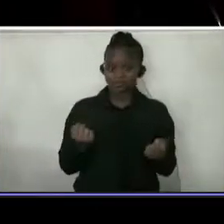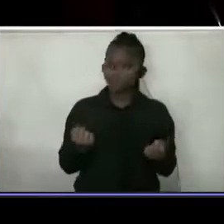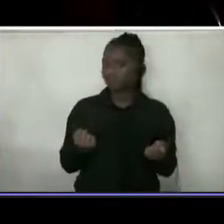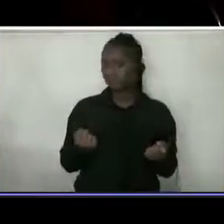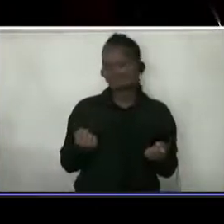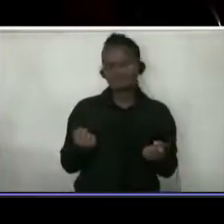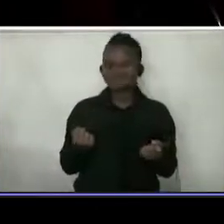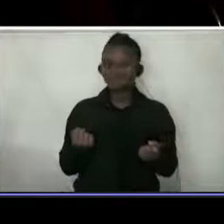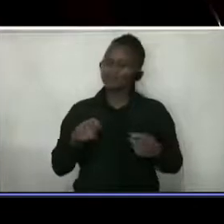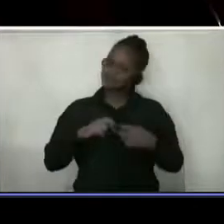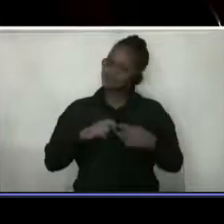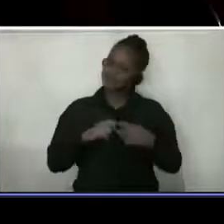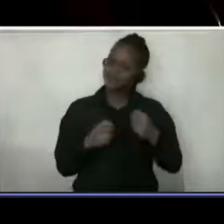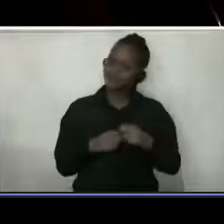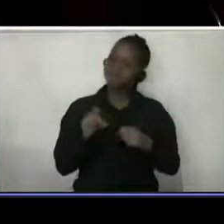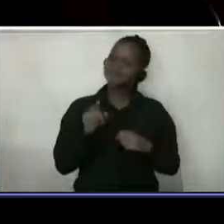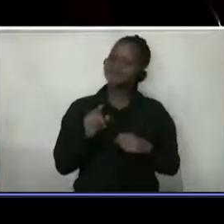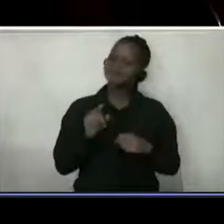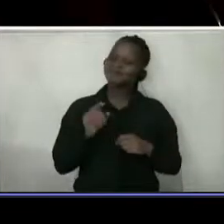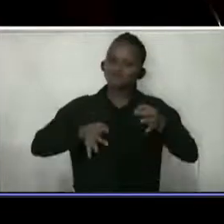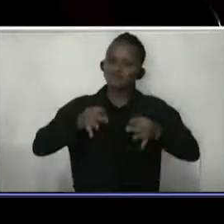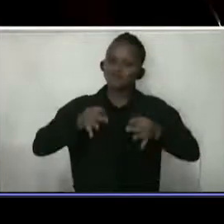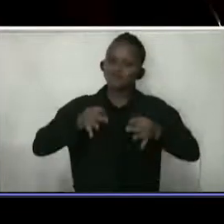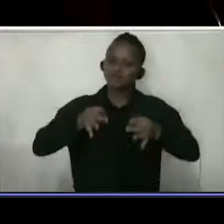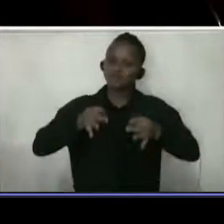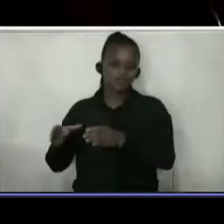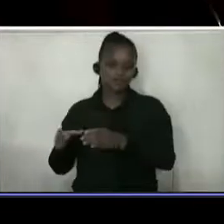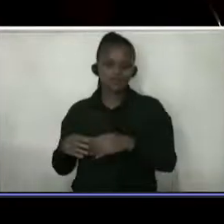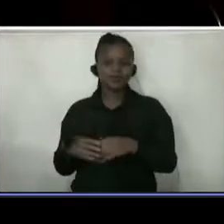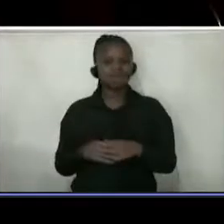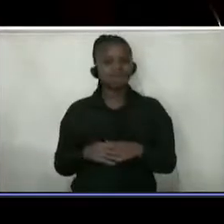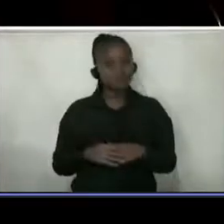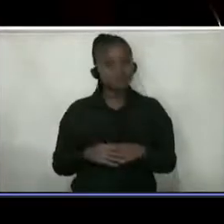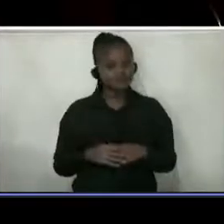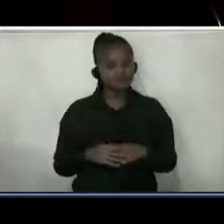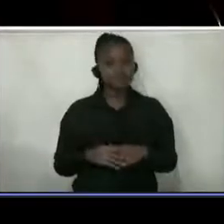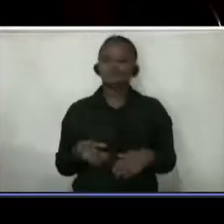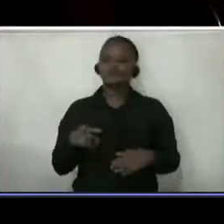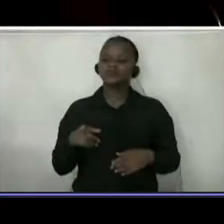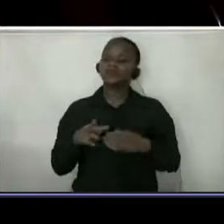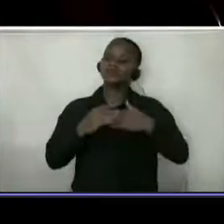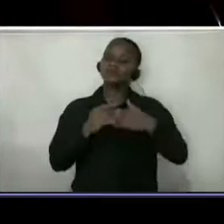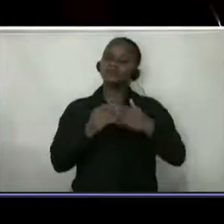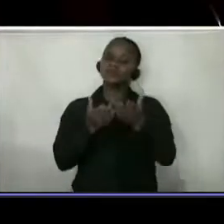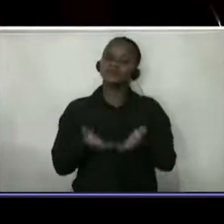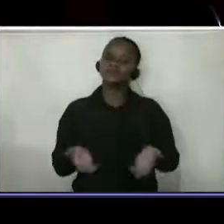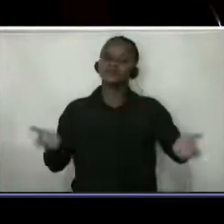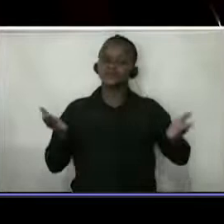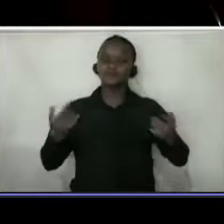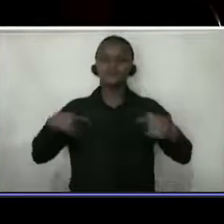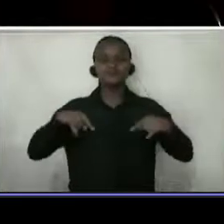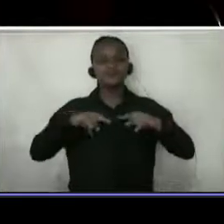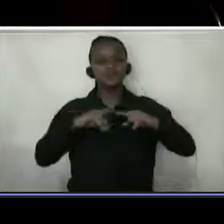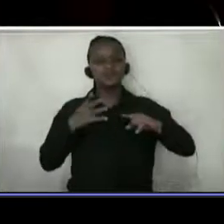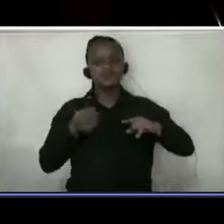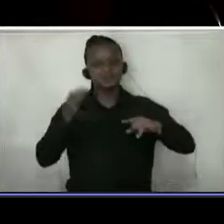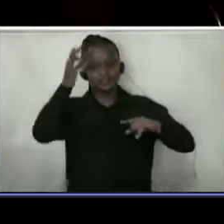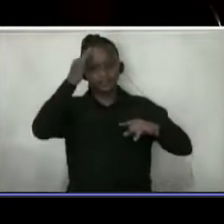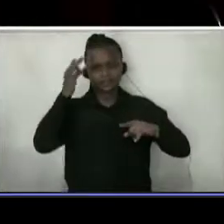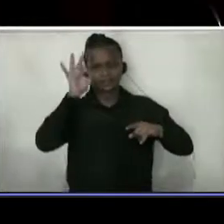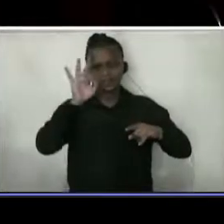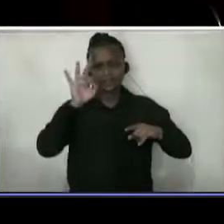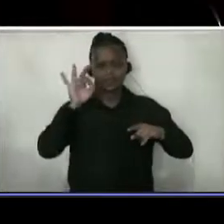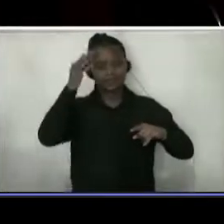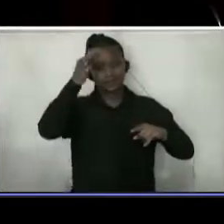Speaker, we will struggle with coalitions, unstable municipal and potentially provincial and national governments, as long as we